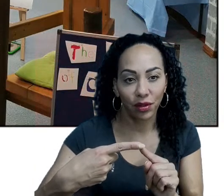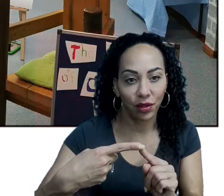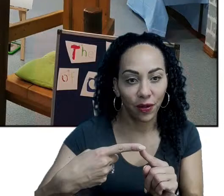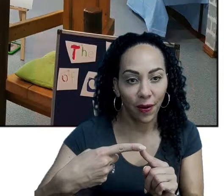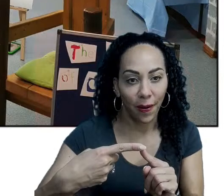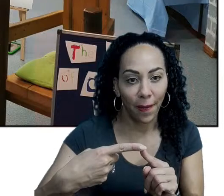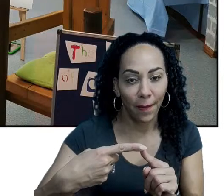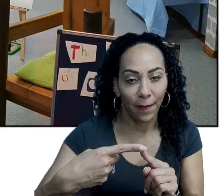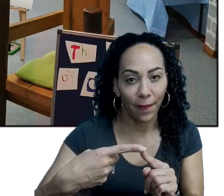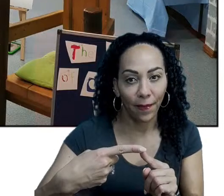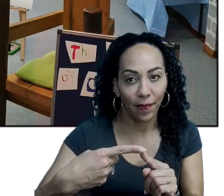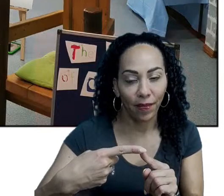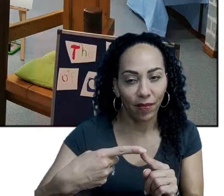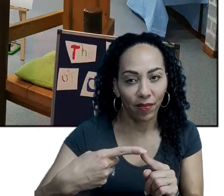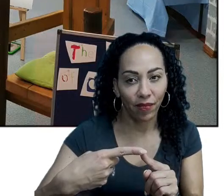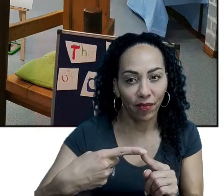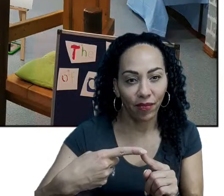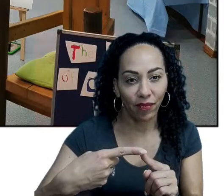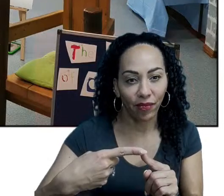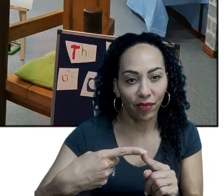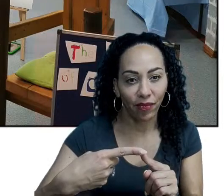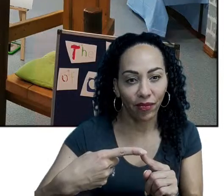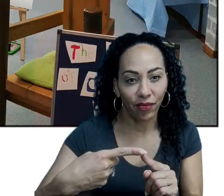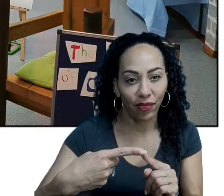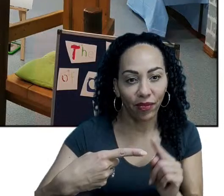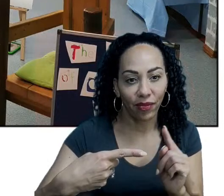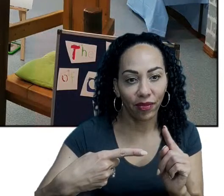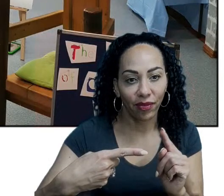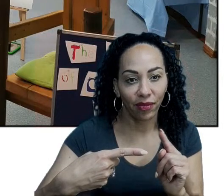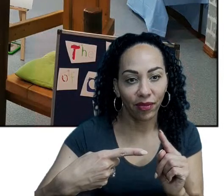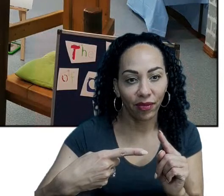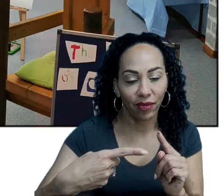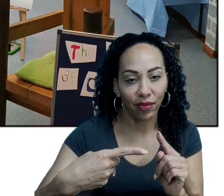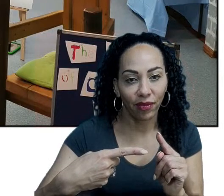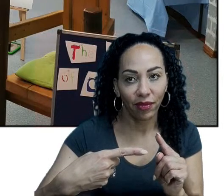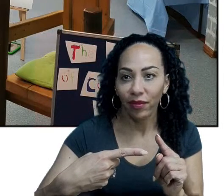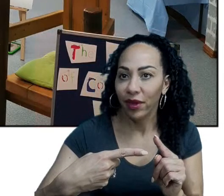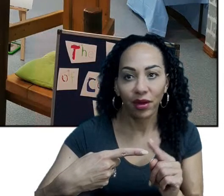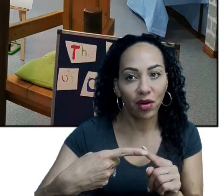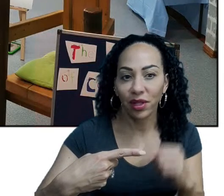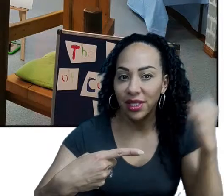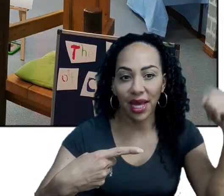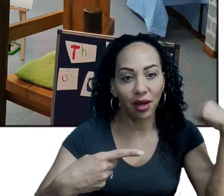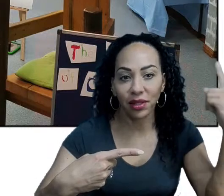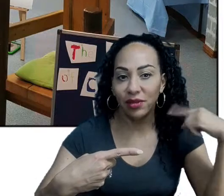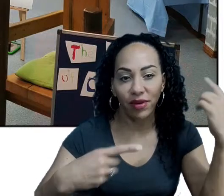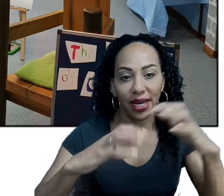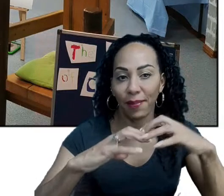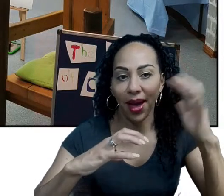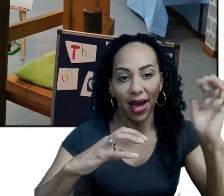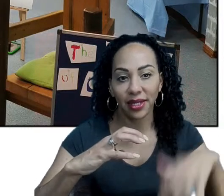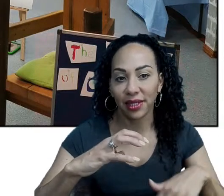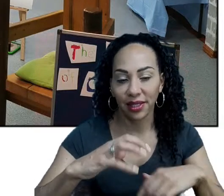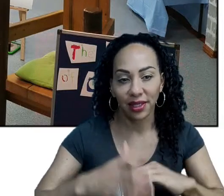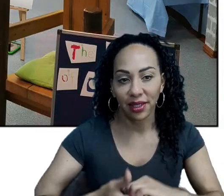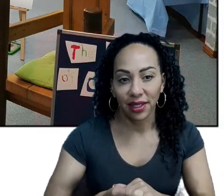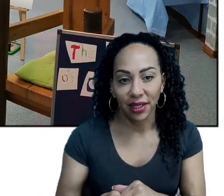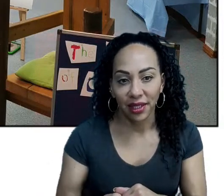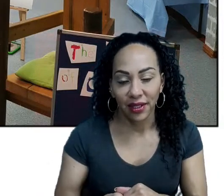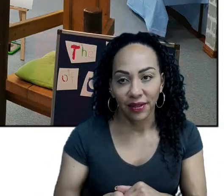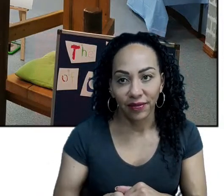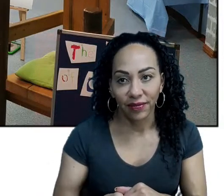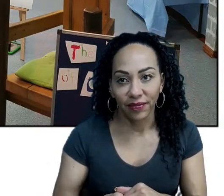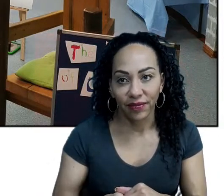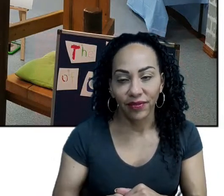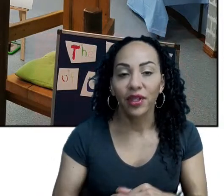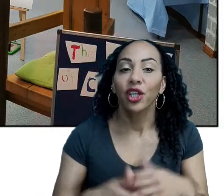like getting this like feedback and then you're kind of bringing it back to your tower to analyze, that you are alongside people that